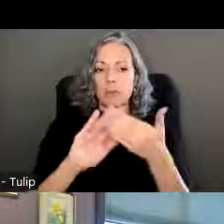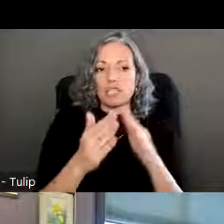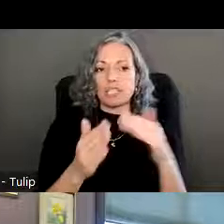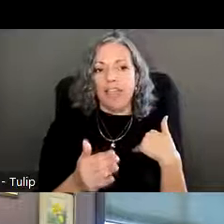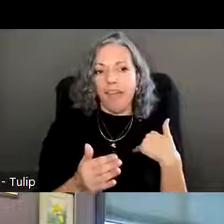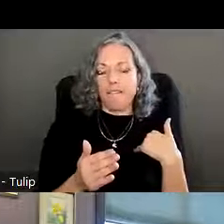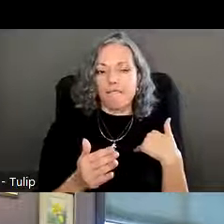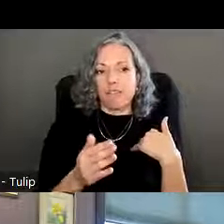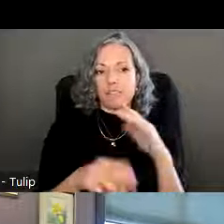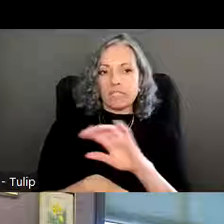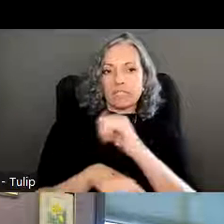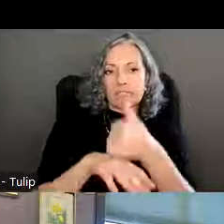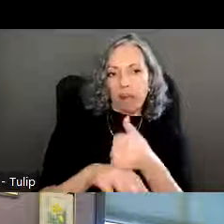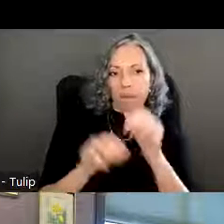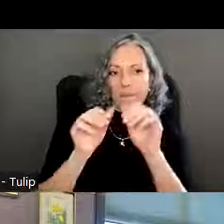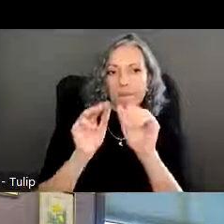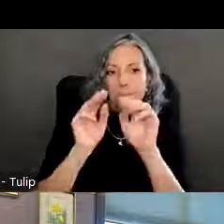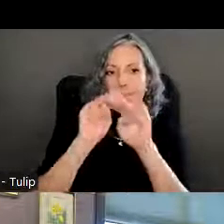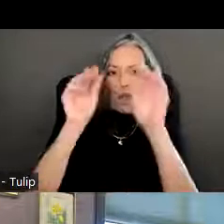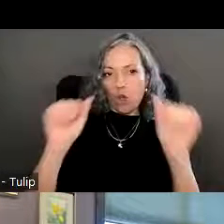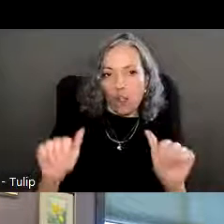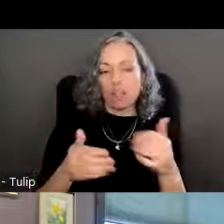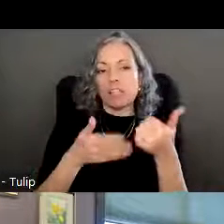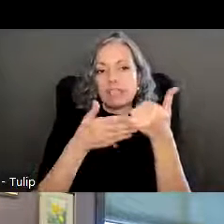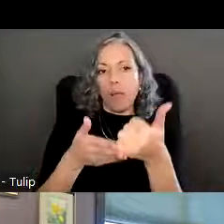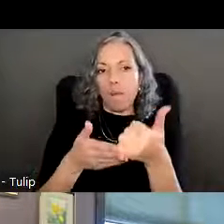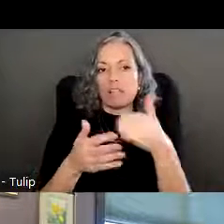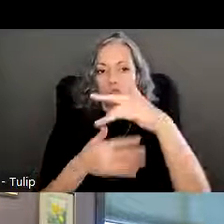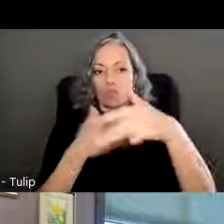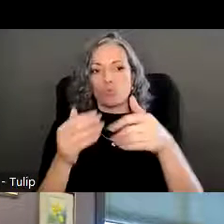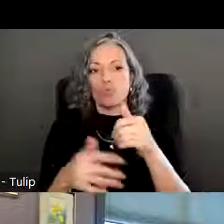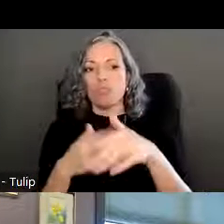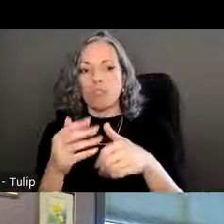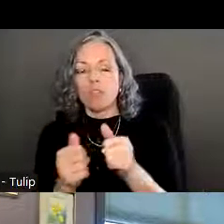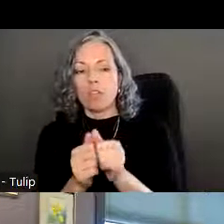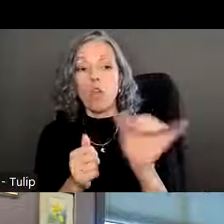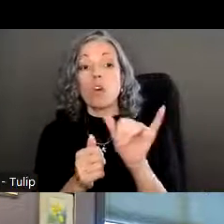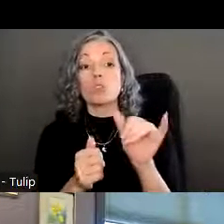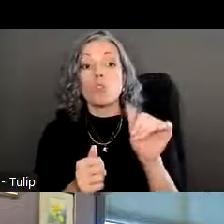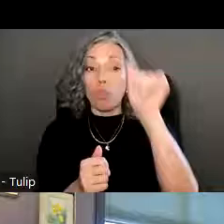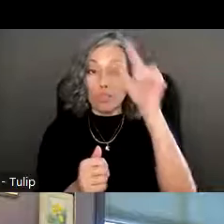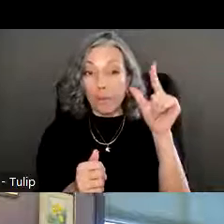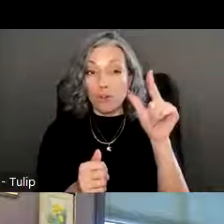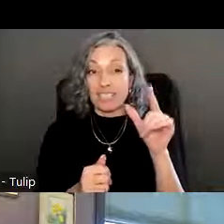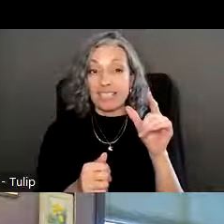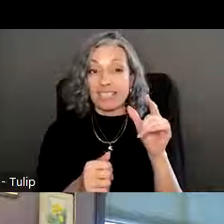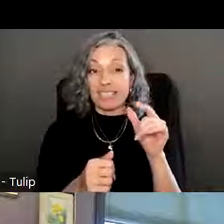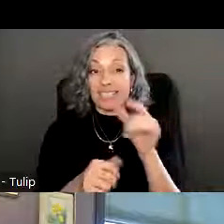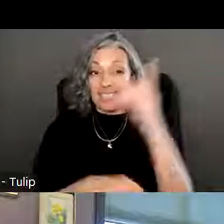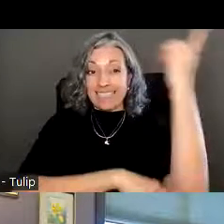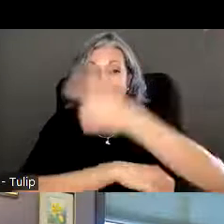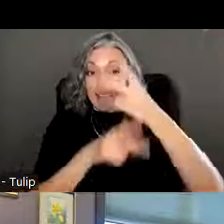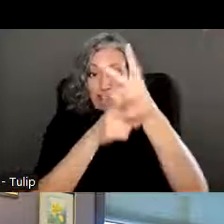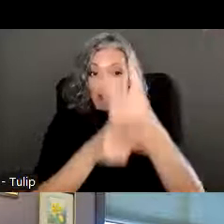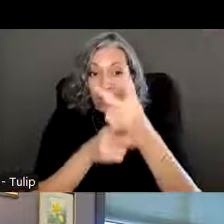social models, some have both, the health model and the social model. And then the Alzheimer Daycare Resource Centers was something that came out of the